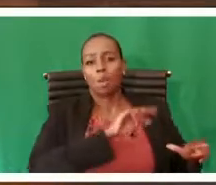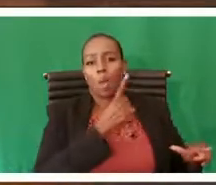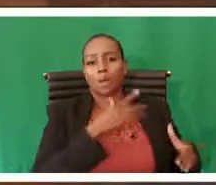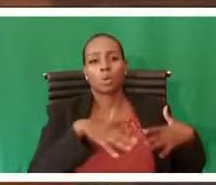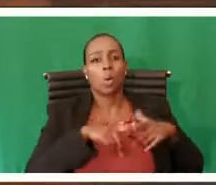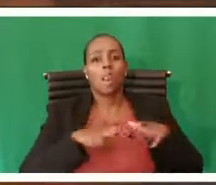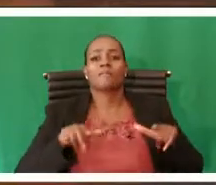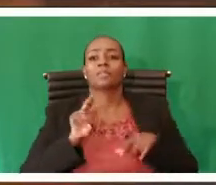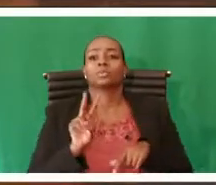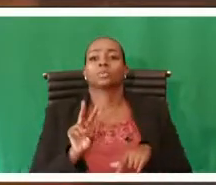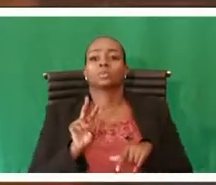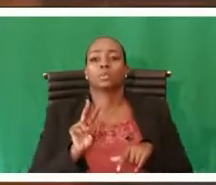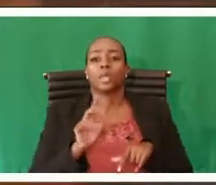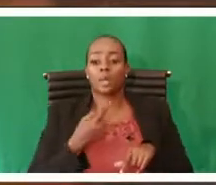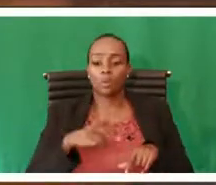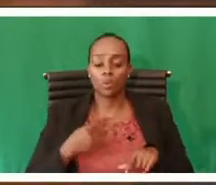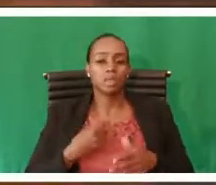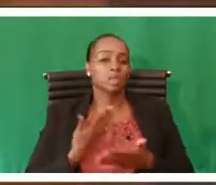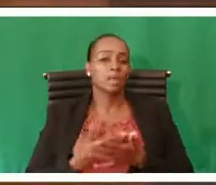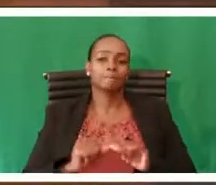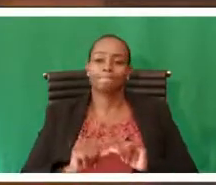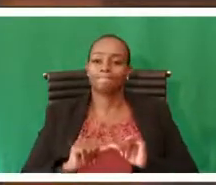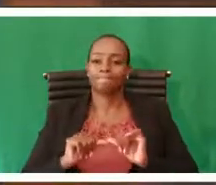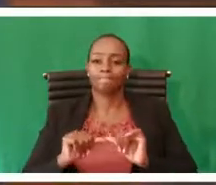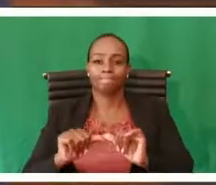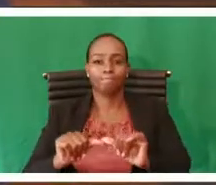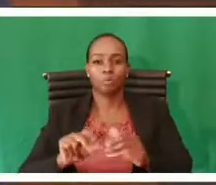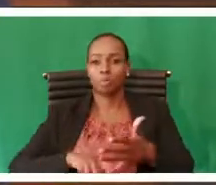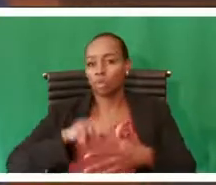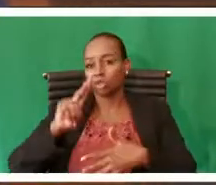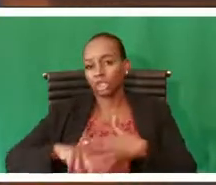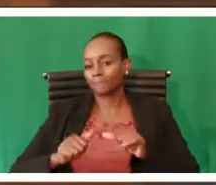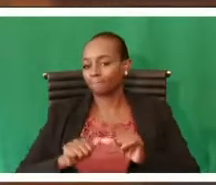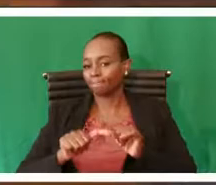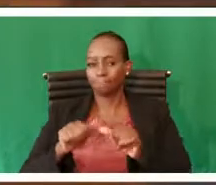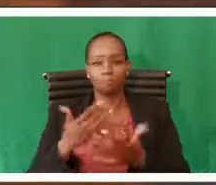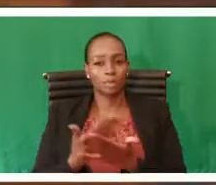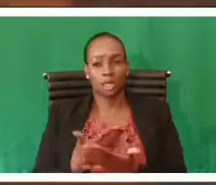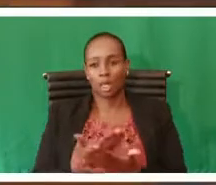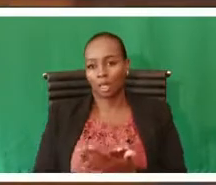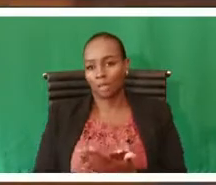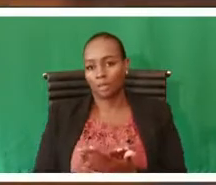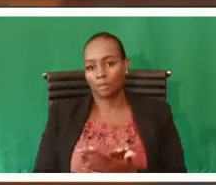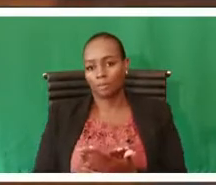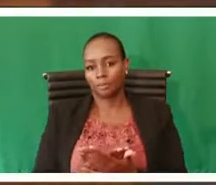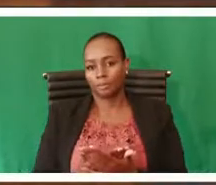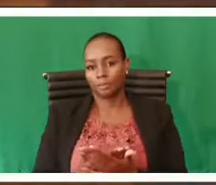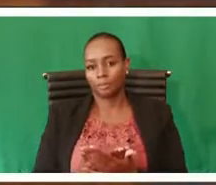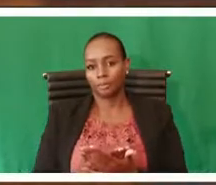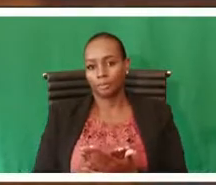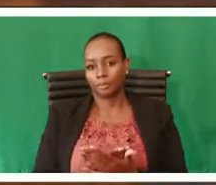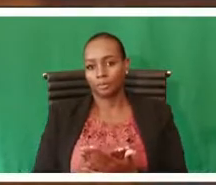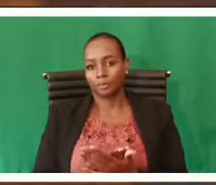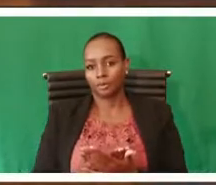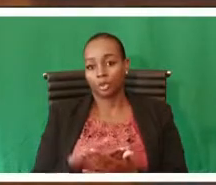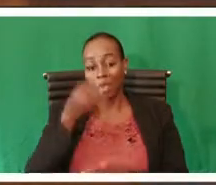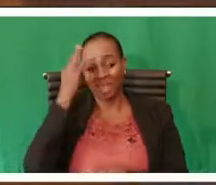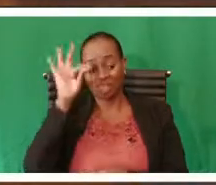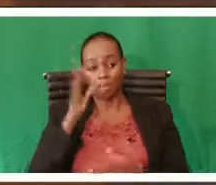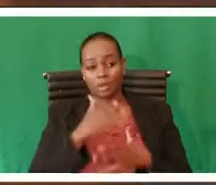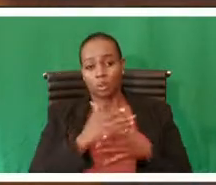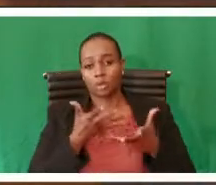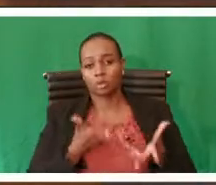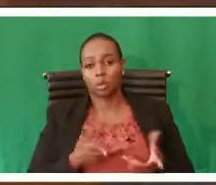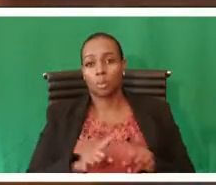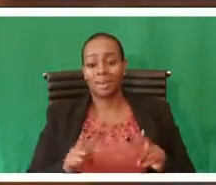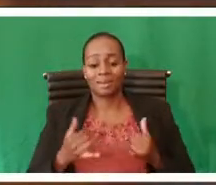and then we'll still be able to go on with projects. So that is basically beyond government. But we now